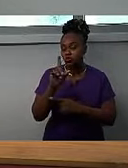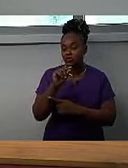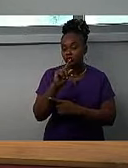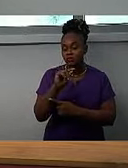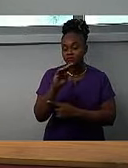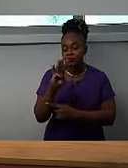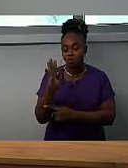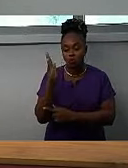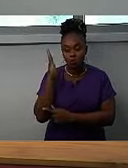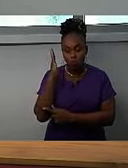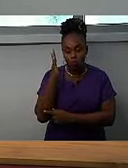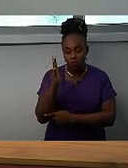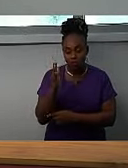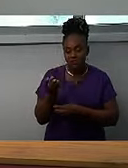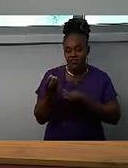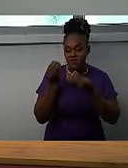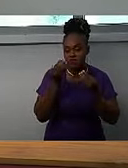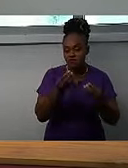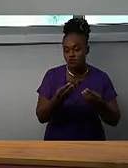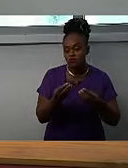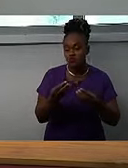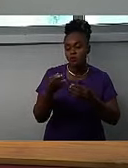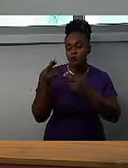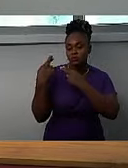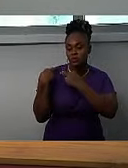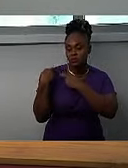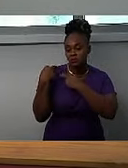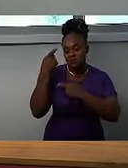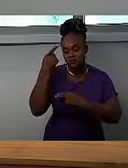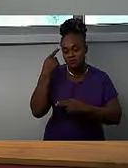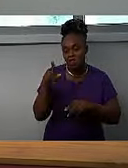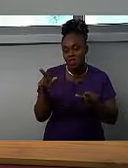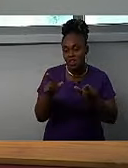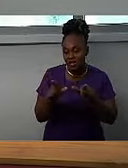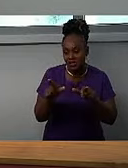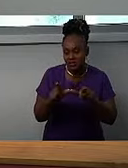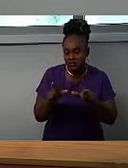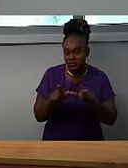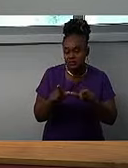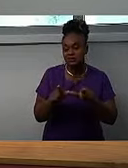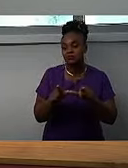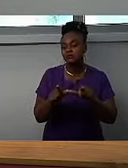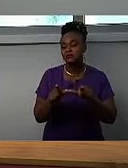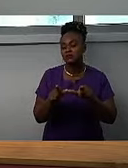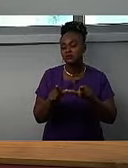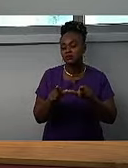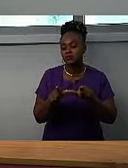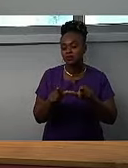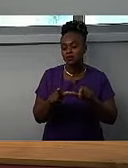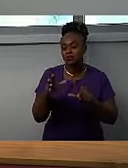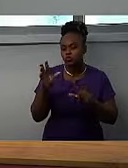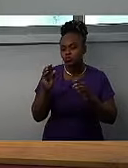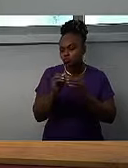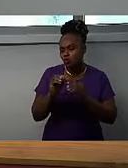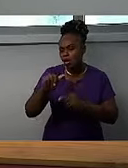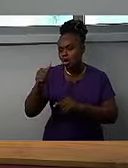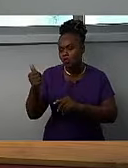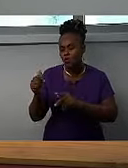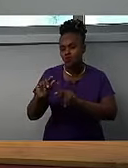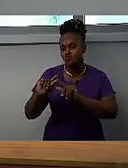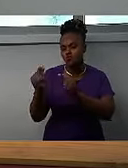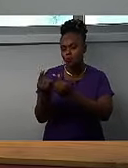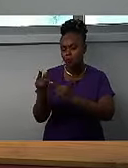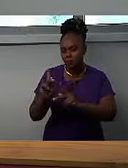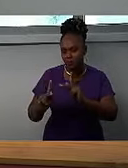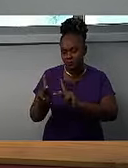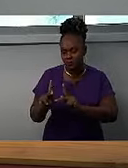the responsibilities of the licensing and port security departments to civilian personnel, enabling our police force